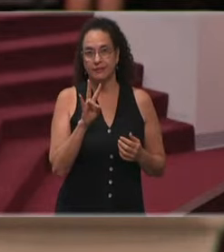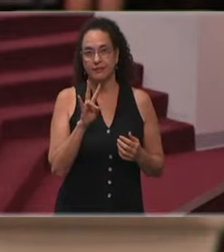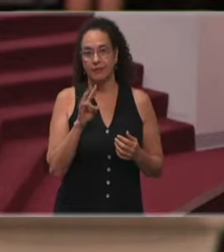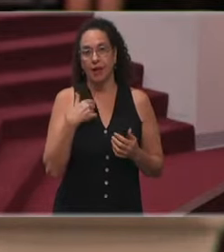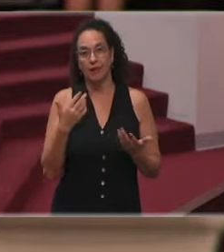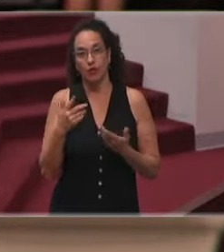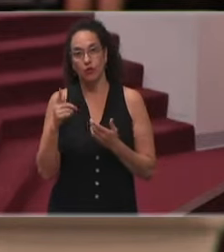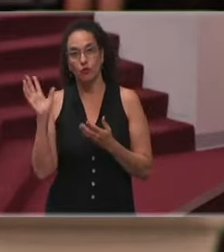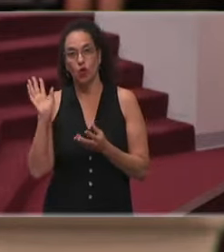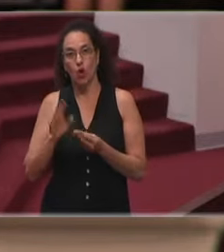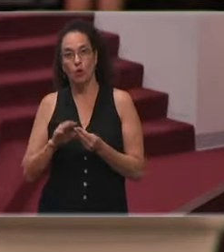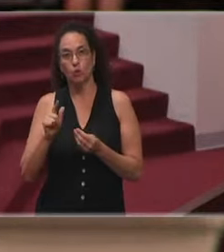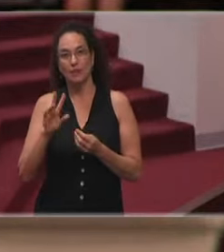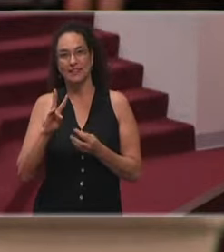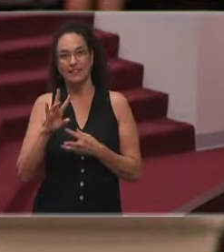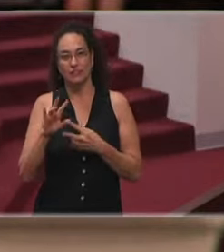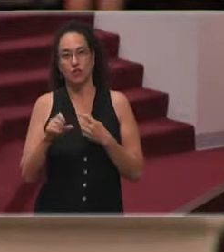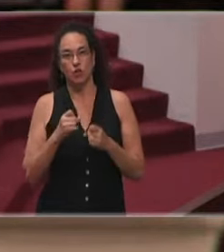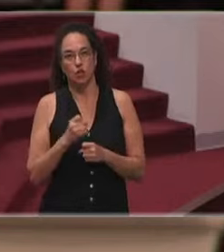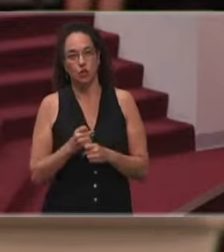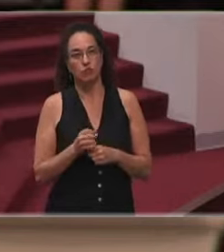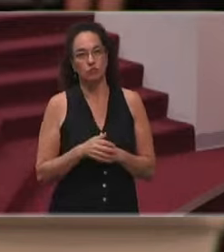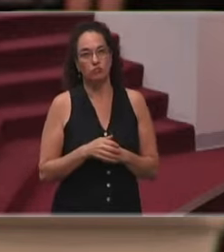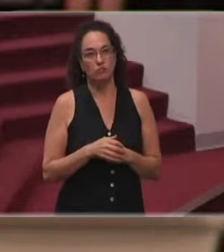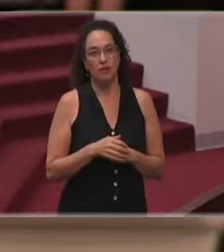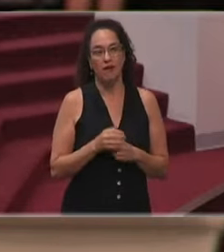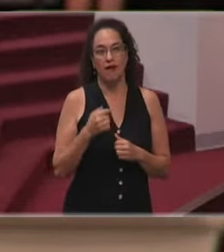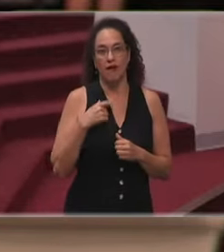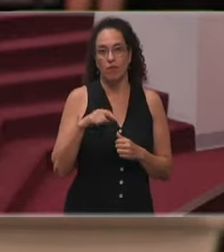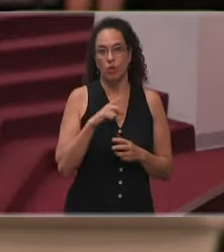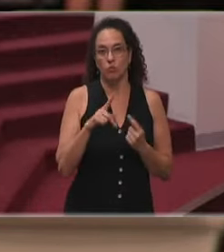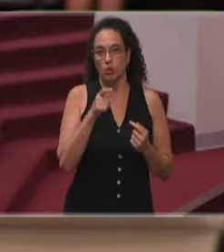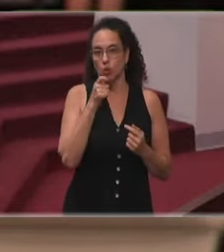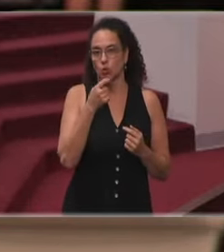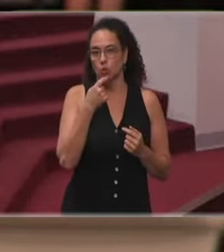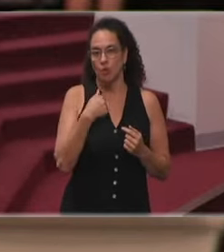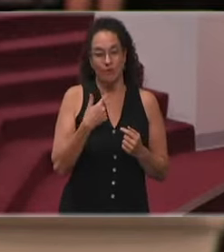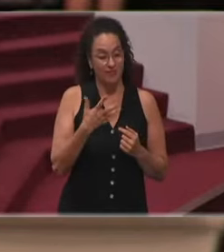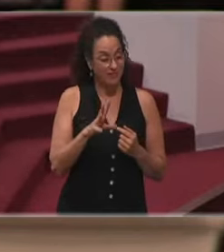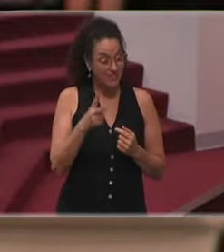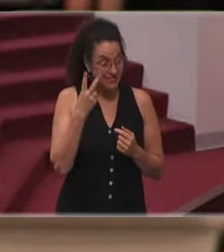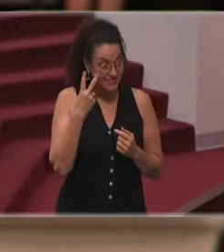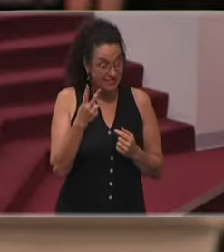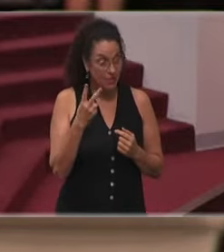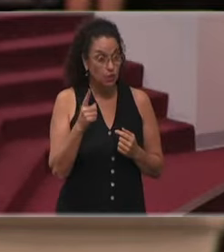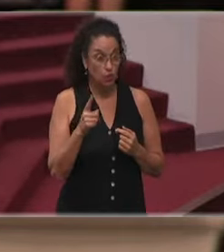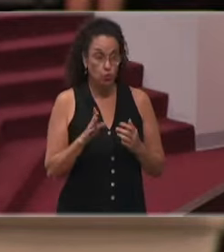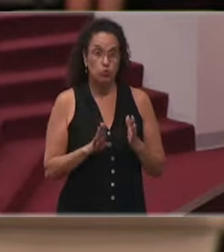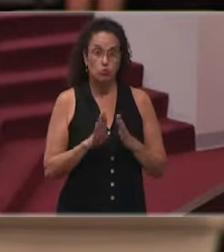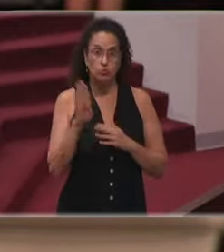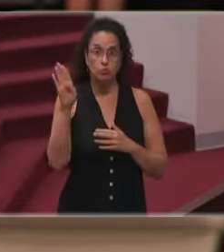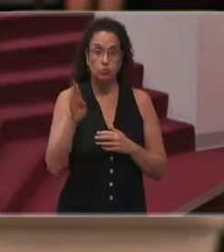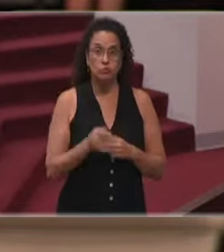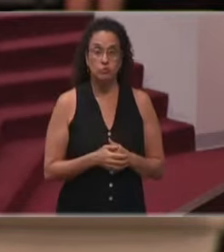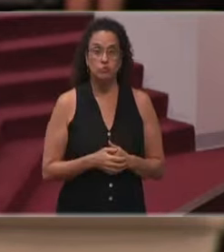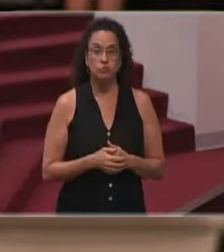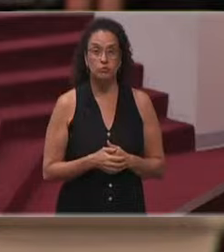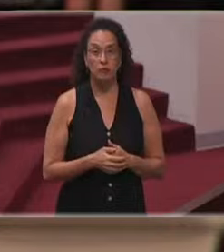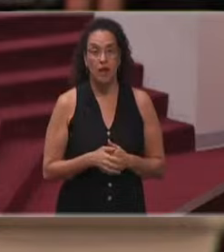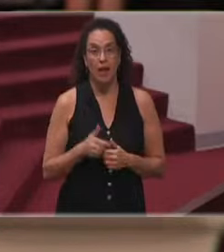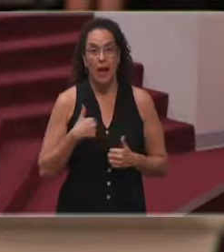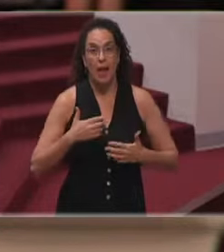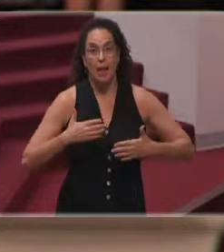and I've had members to tell me at that door, we have seen you grow. And I'm glad that you have